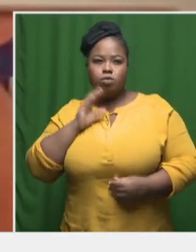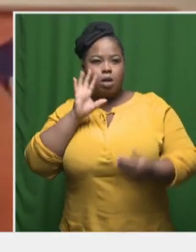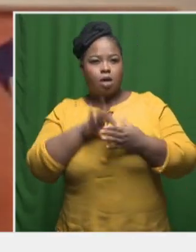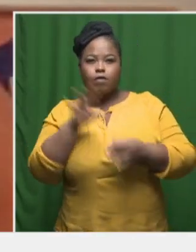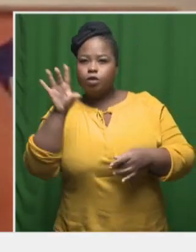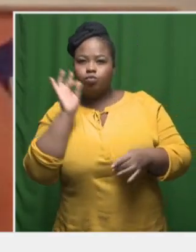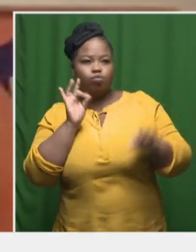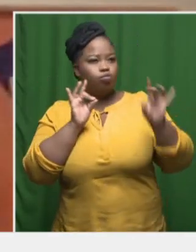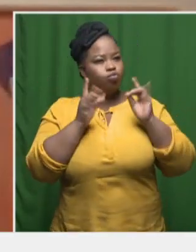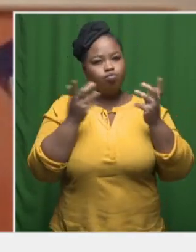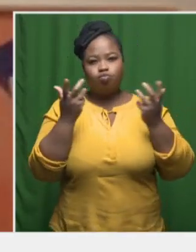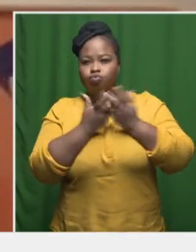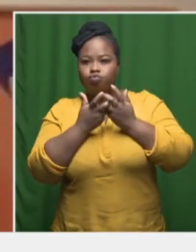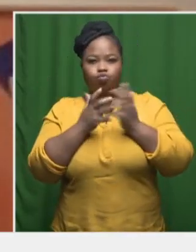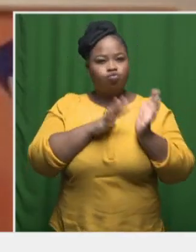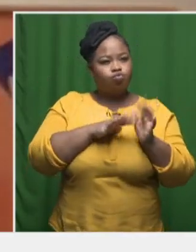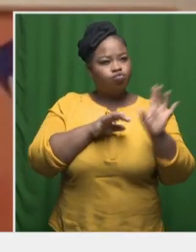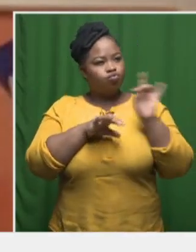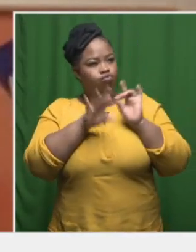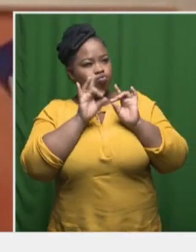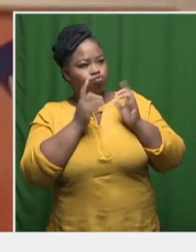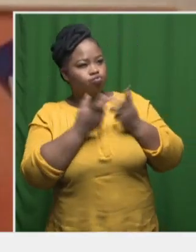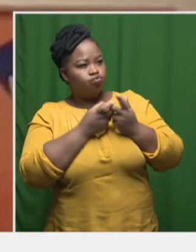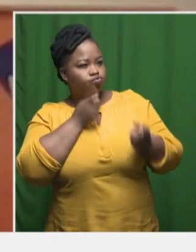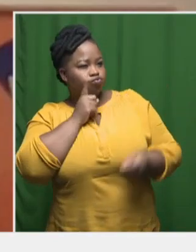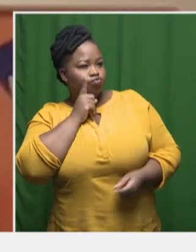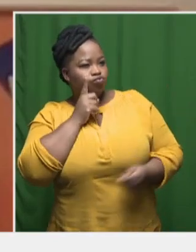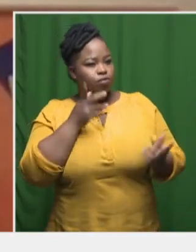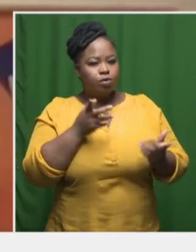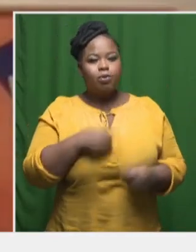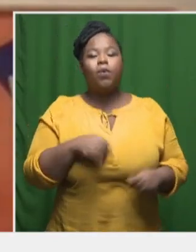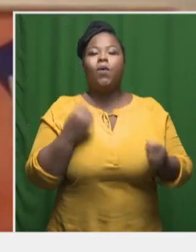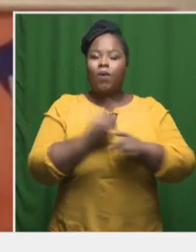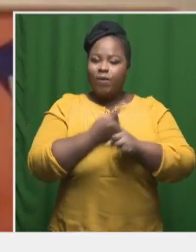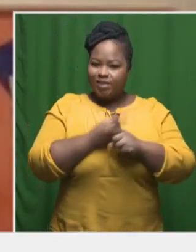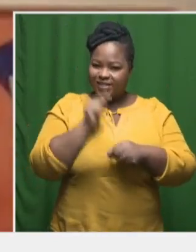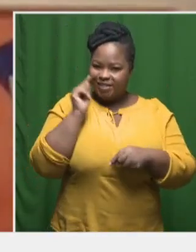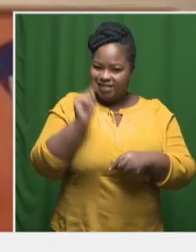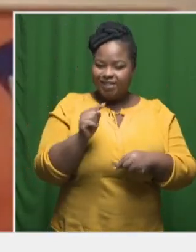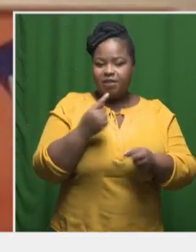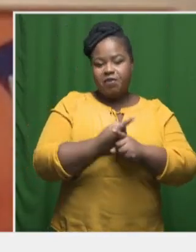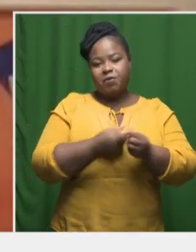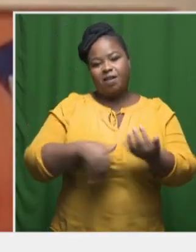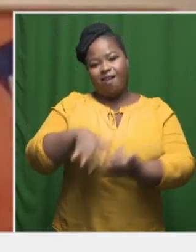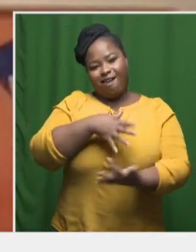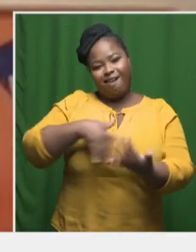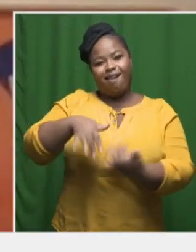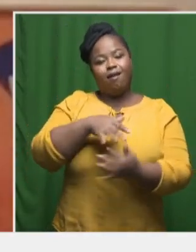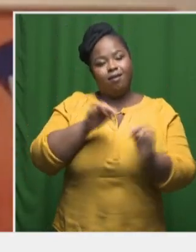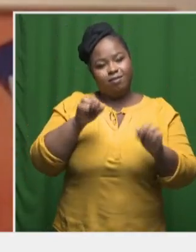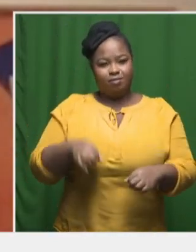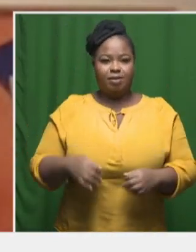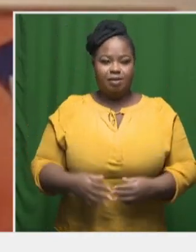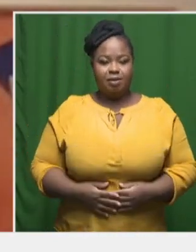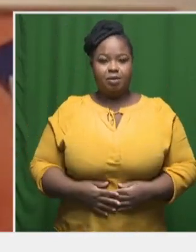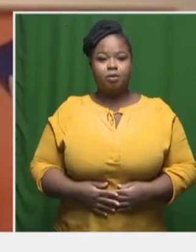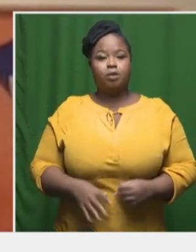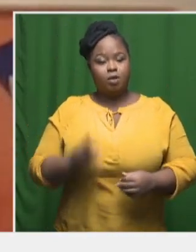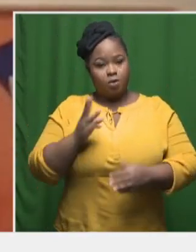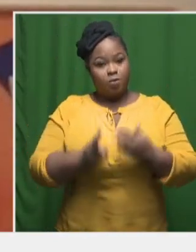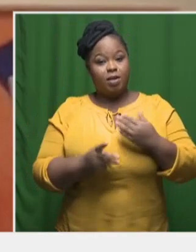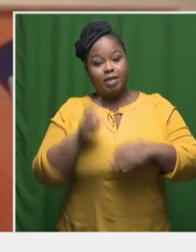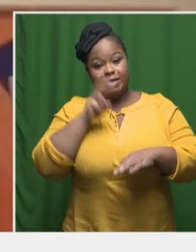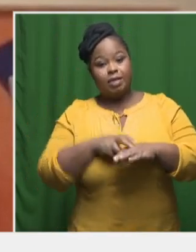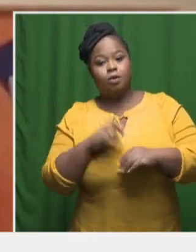what looks good together. Does this look good with this? Can I test it out? So quite also an immersive and interactive installation that is going to